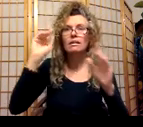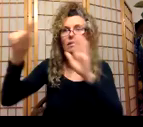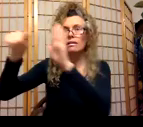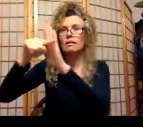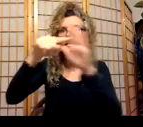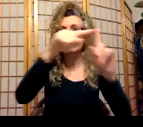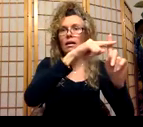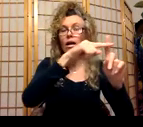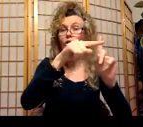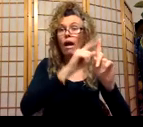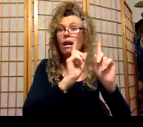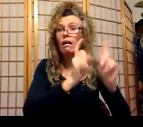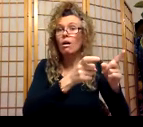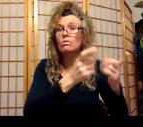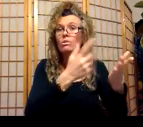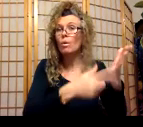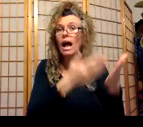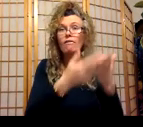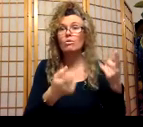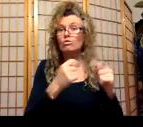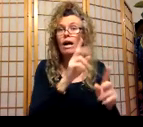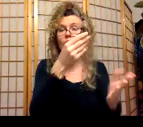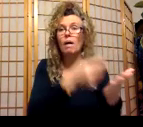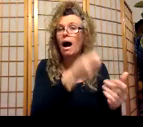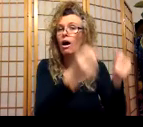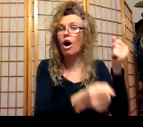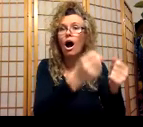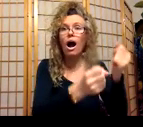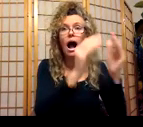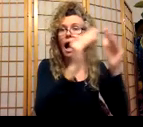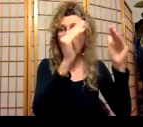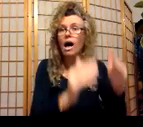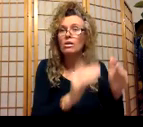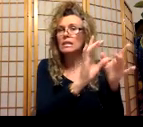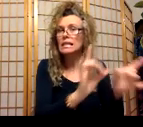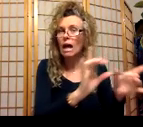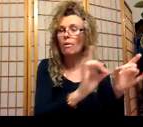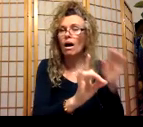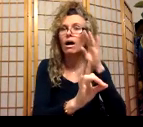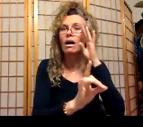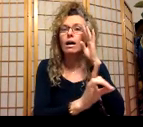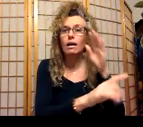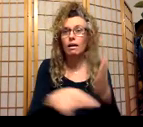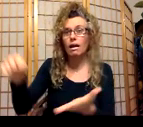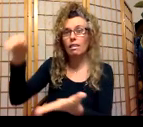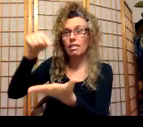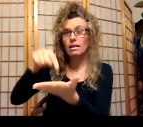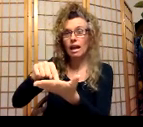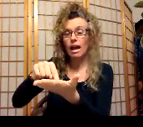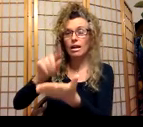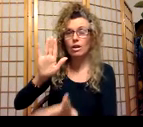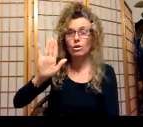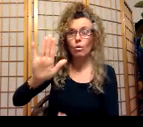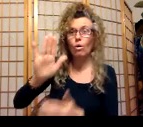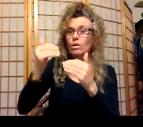The credit goes to whatever you were trying to buy, car, house, etc. The debt is yours from now on,